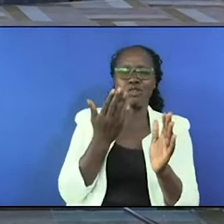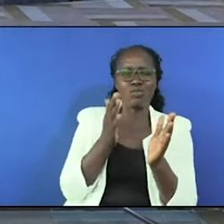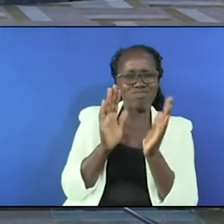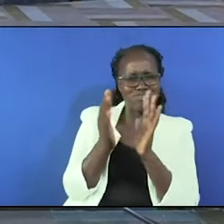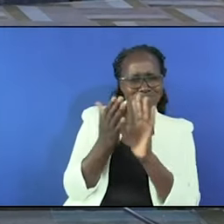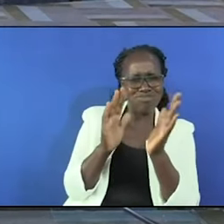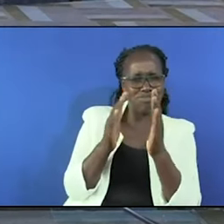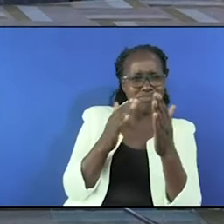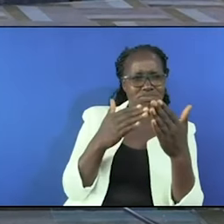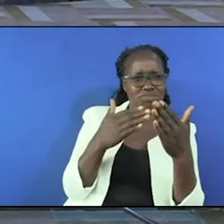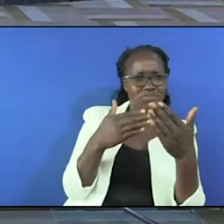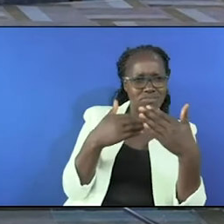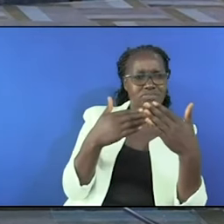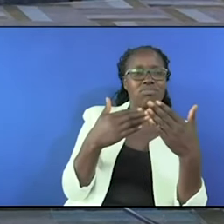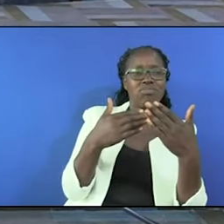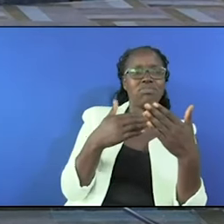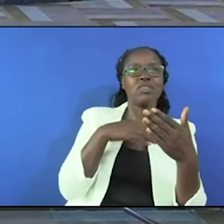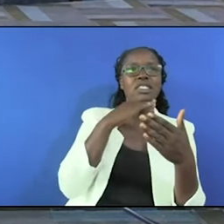You almost died.